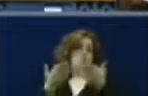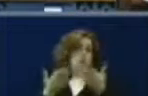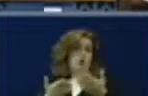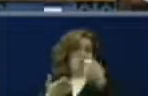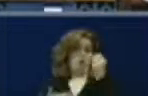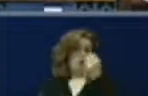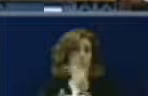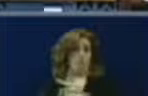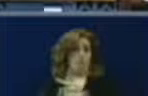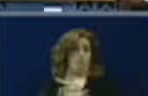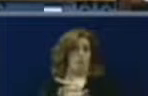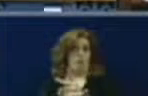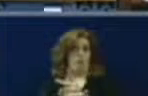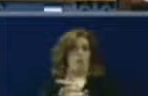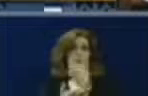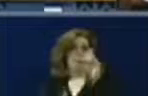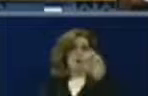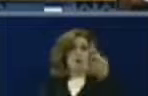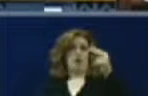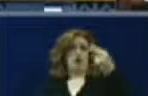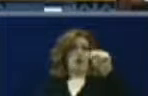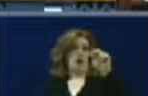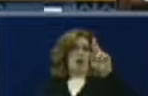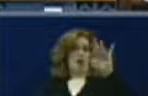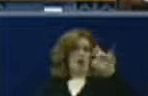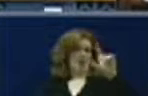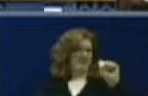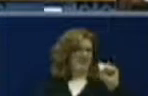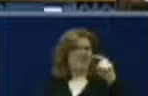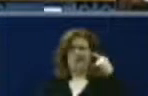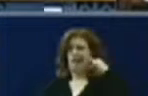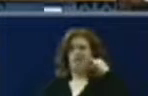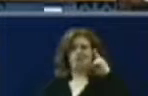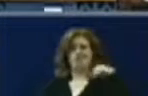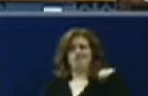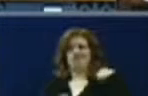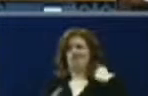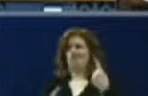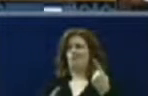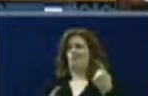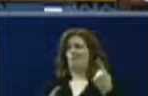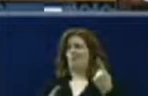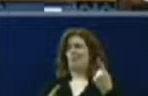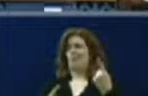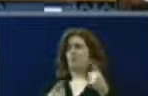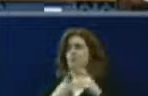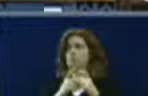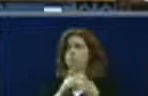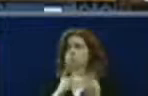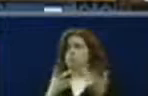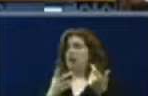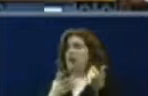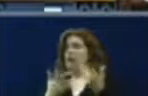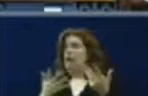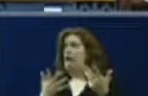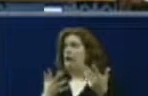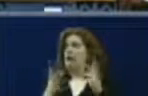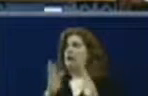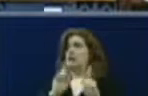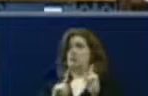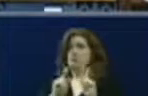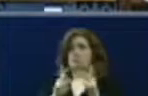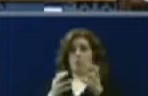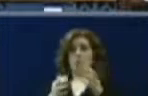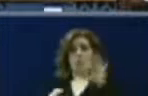approval by Dr. Hargens. I don't think we've heard of anything to be pulled down. Is there anything that people want to vote